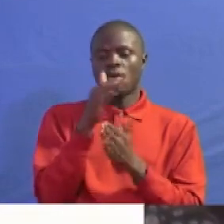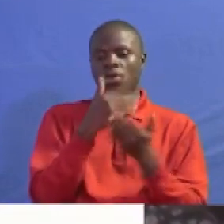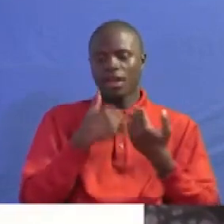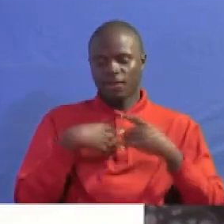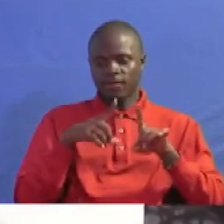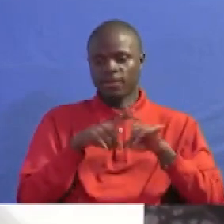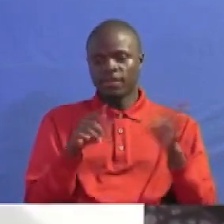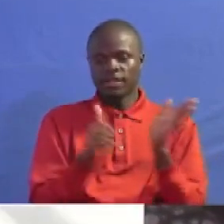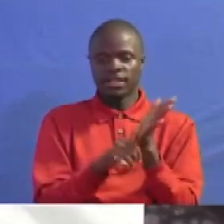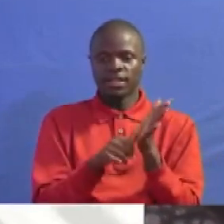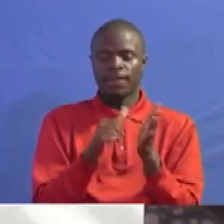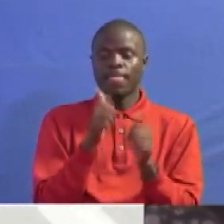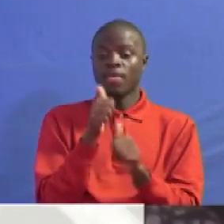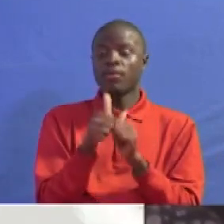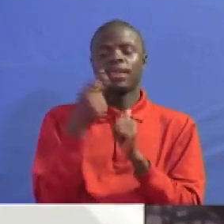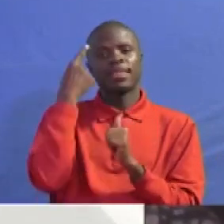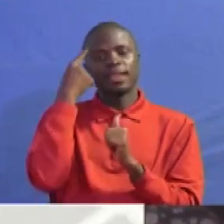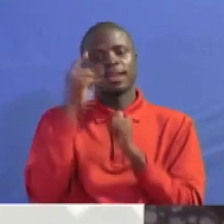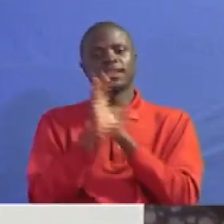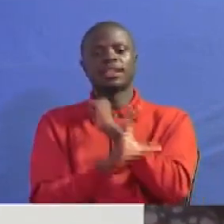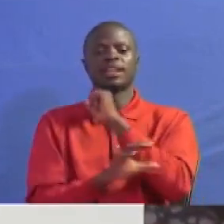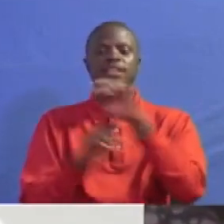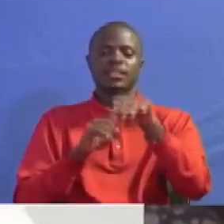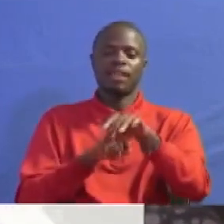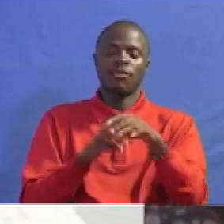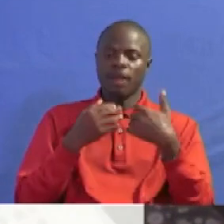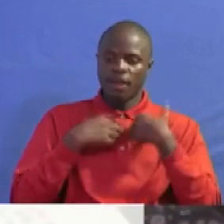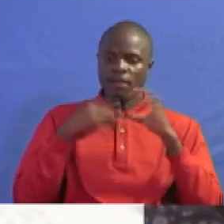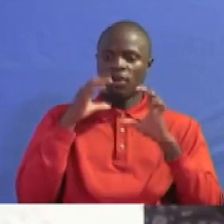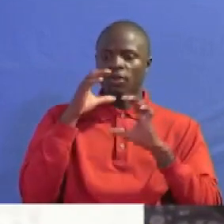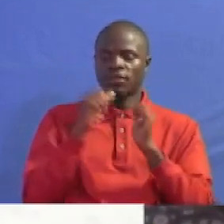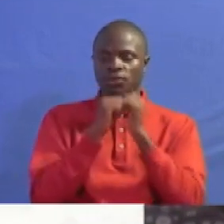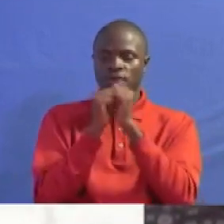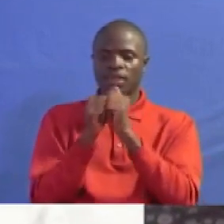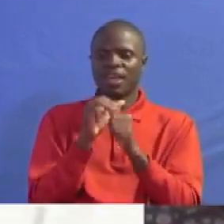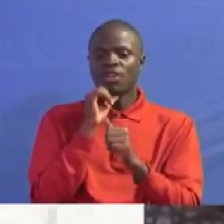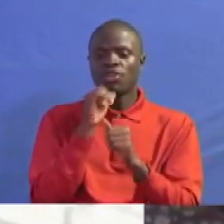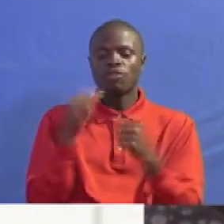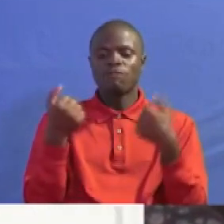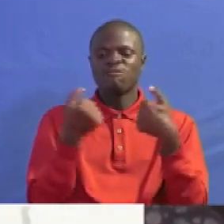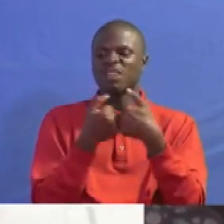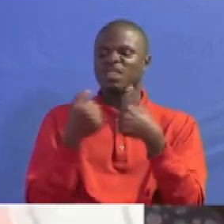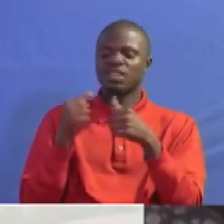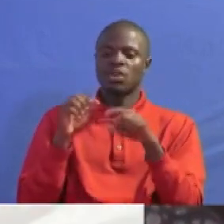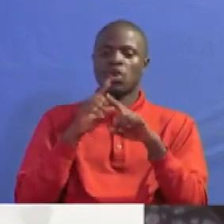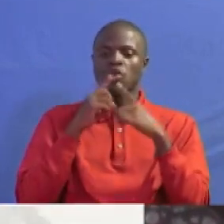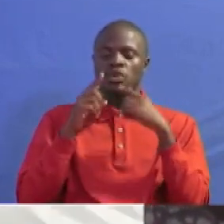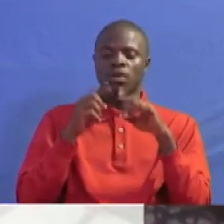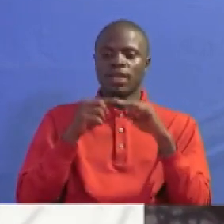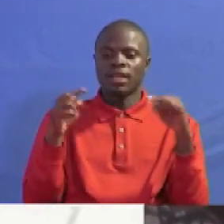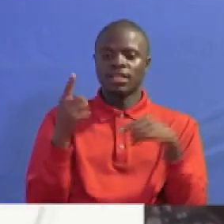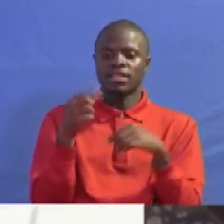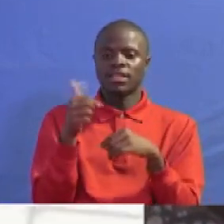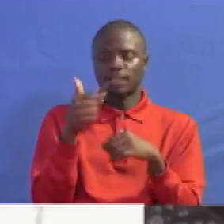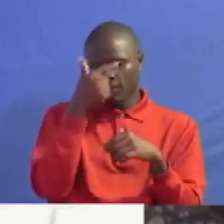diverse challenges, which I think as a country, it is time we have a conversation together and not fight or talk against each other.